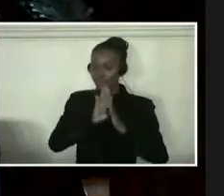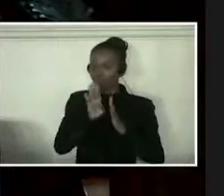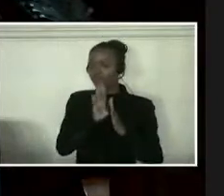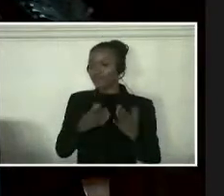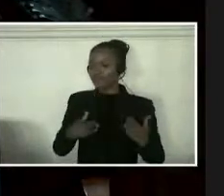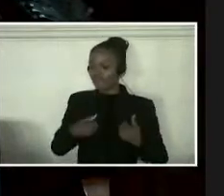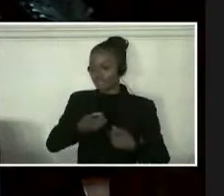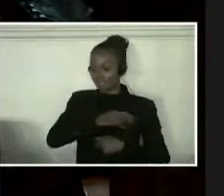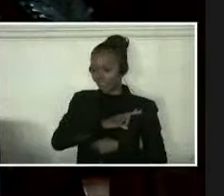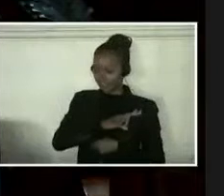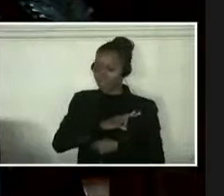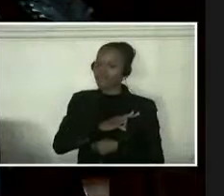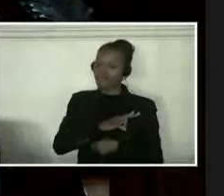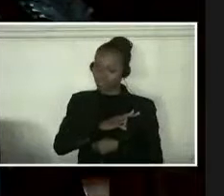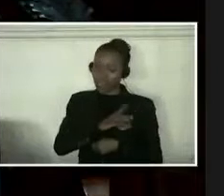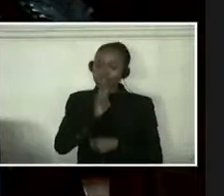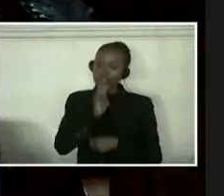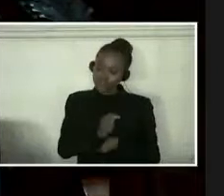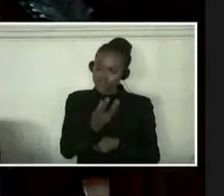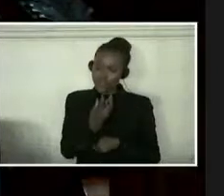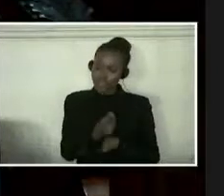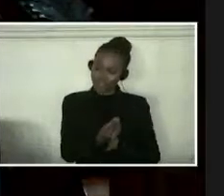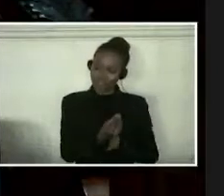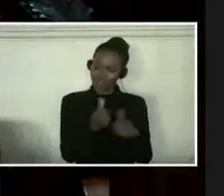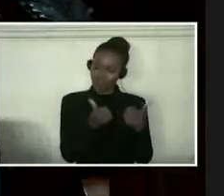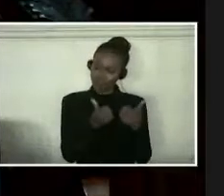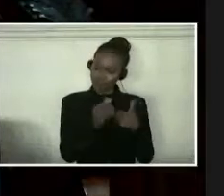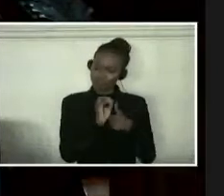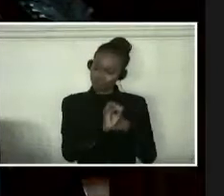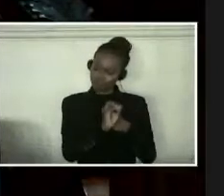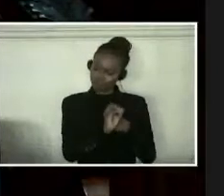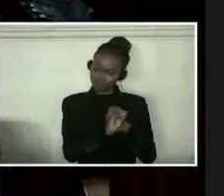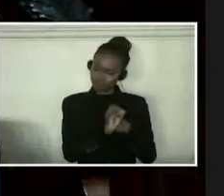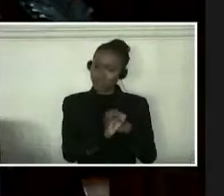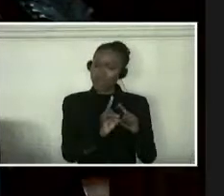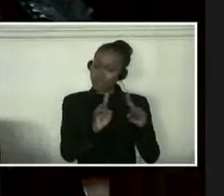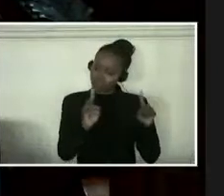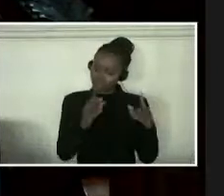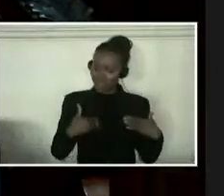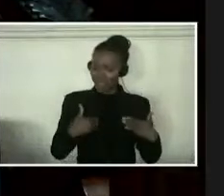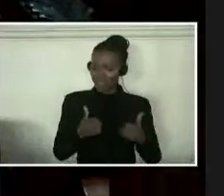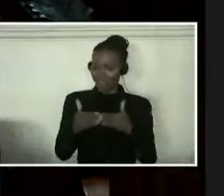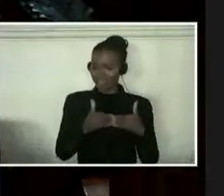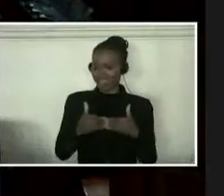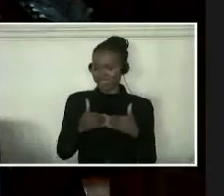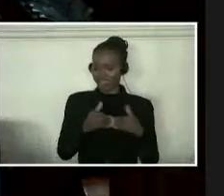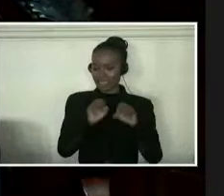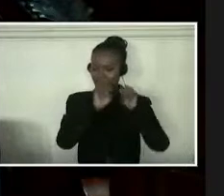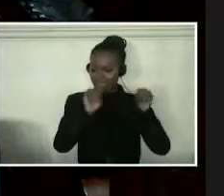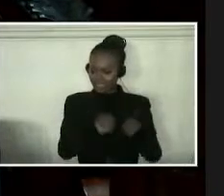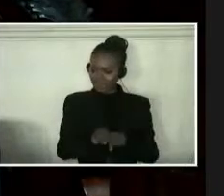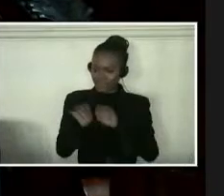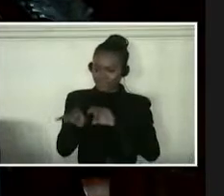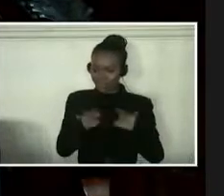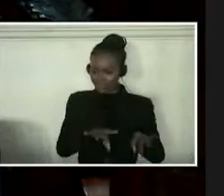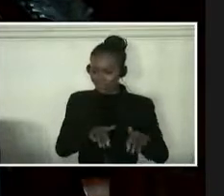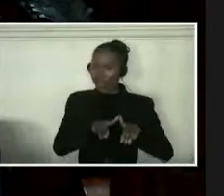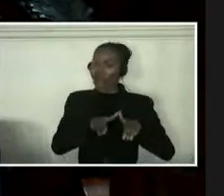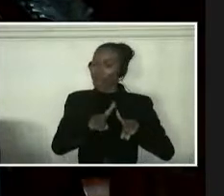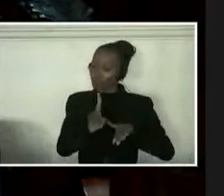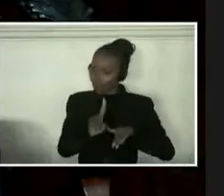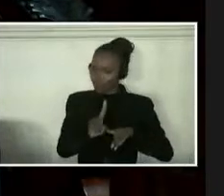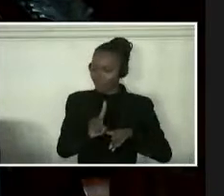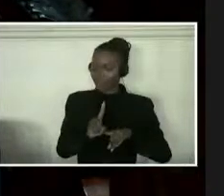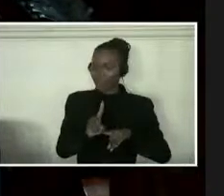even though there are austerity measures in place the truth is that the healthcare system continues to suffer from the consequences of the moratorium